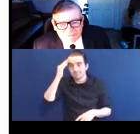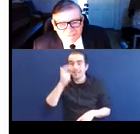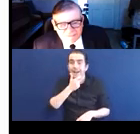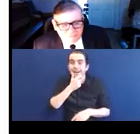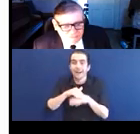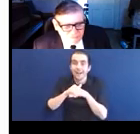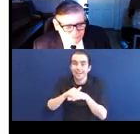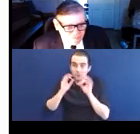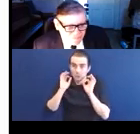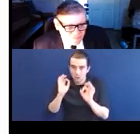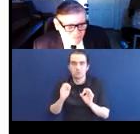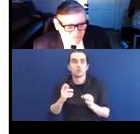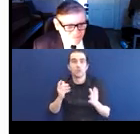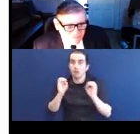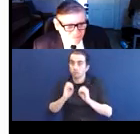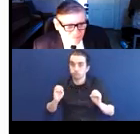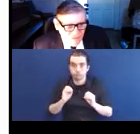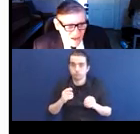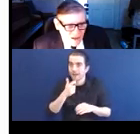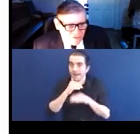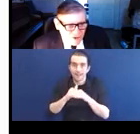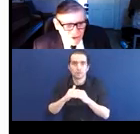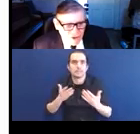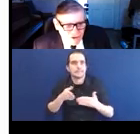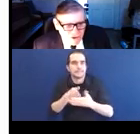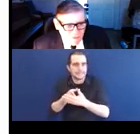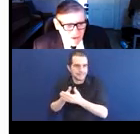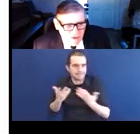of employability skills.